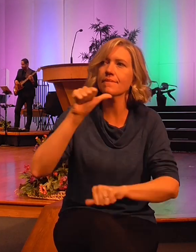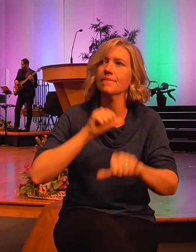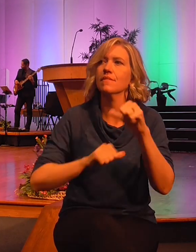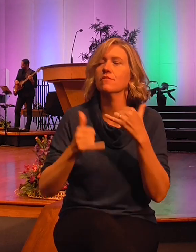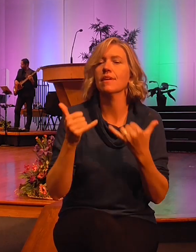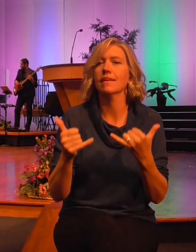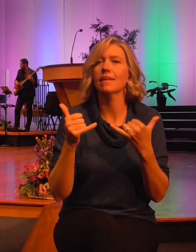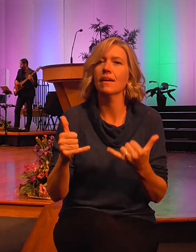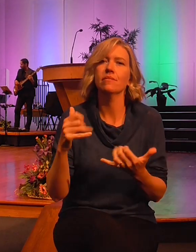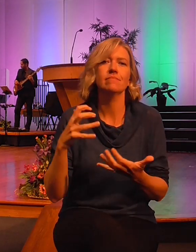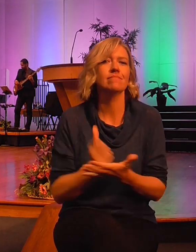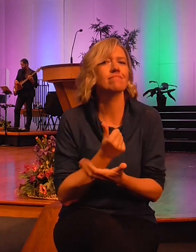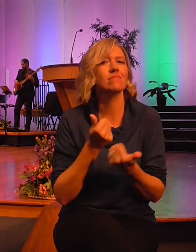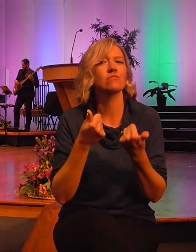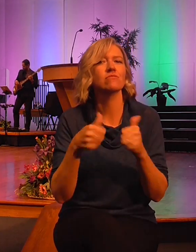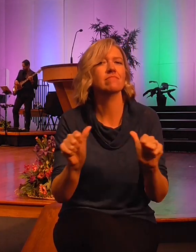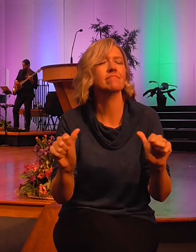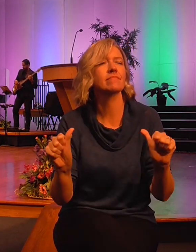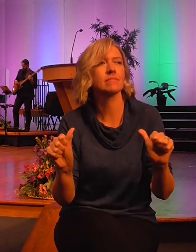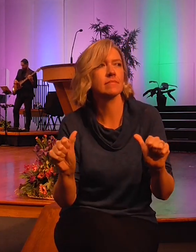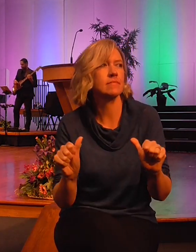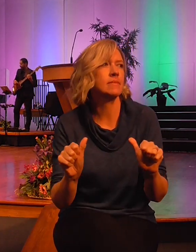another right now.